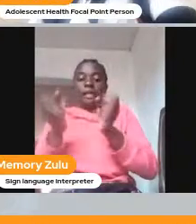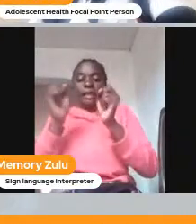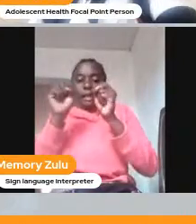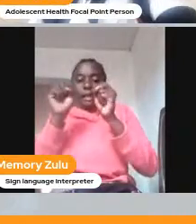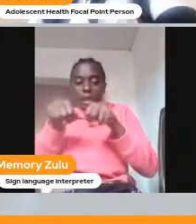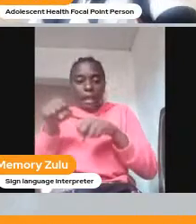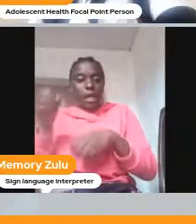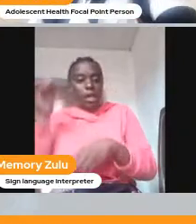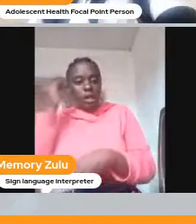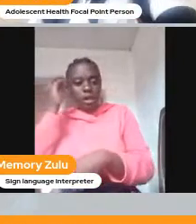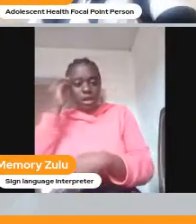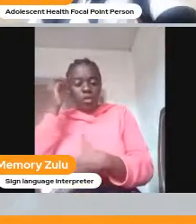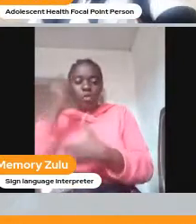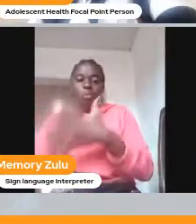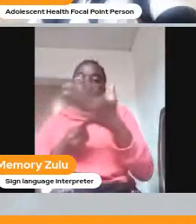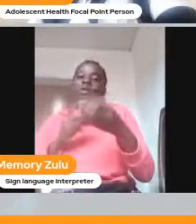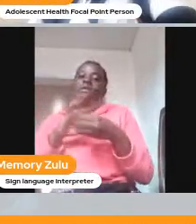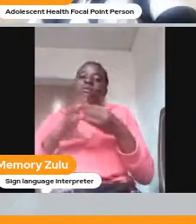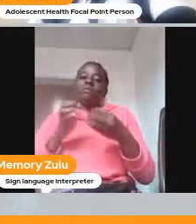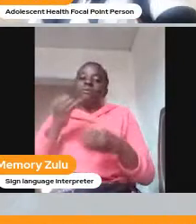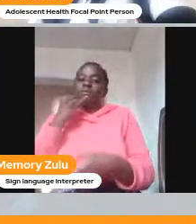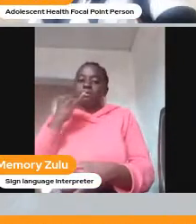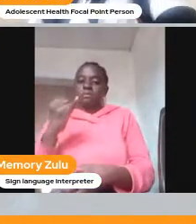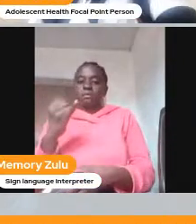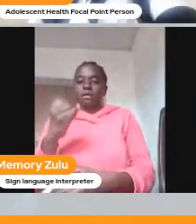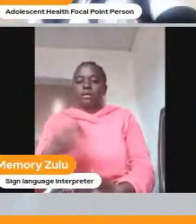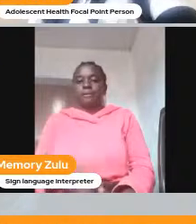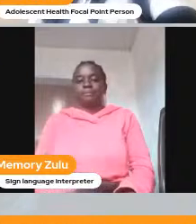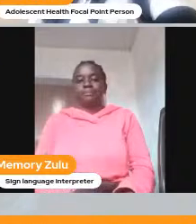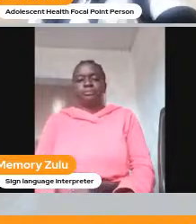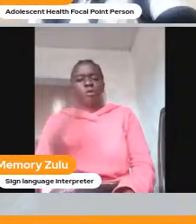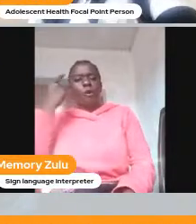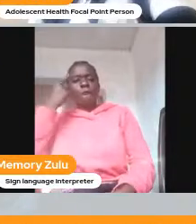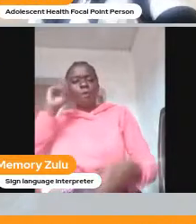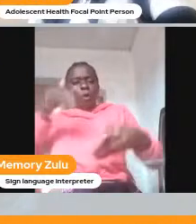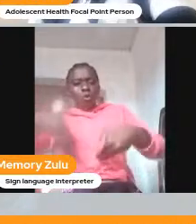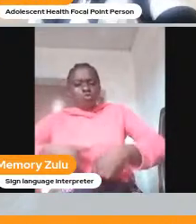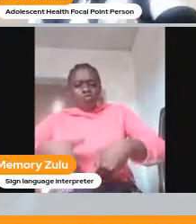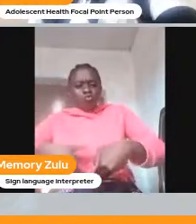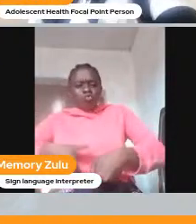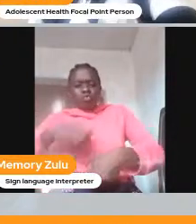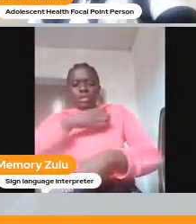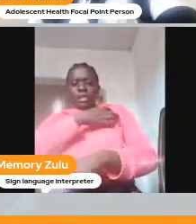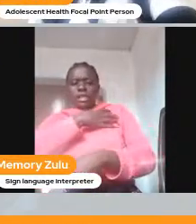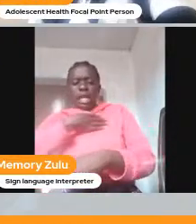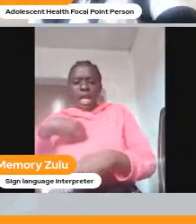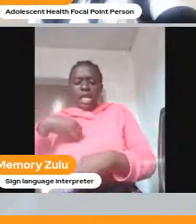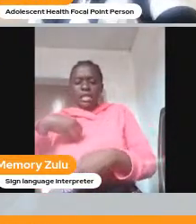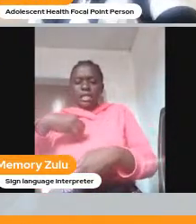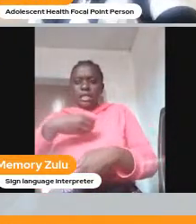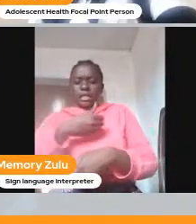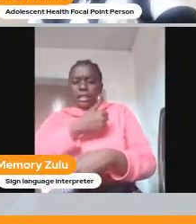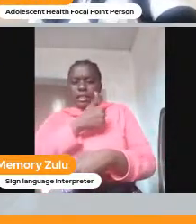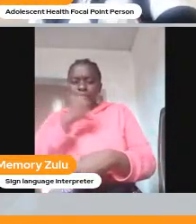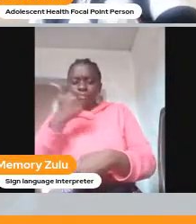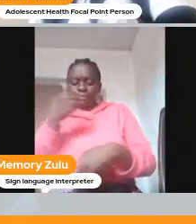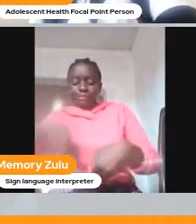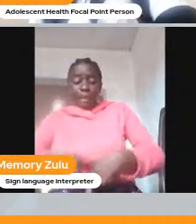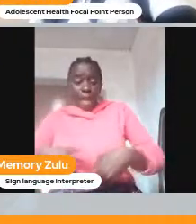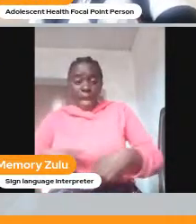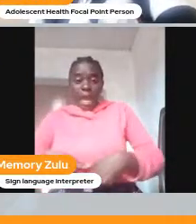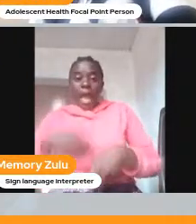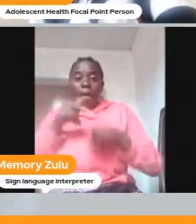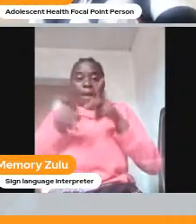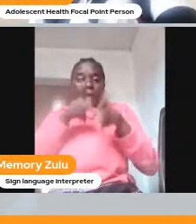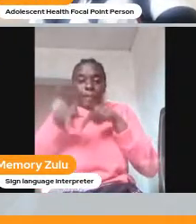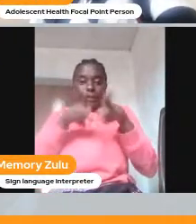health facility has got what we call youth-friendly spaces, where you go and meet up with your peers and educate yourselves